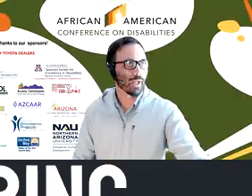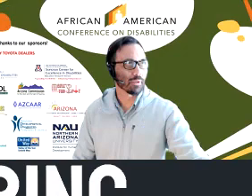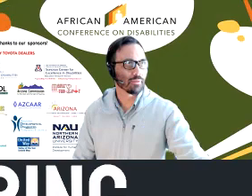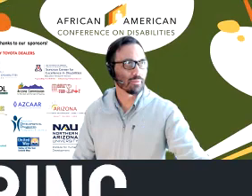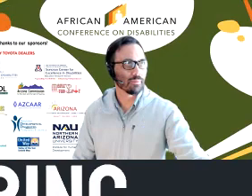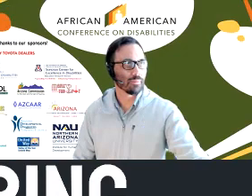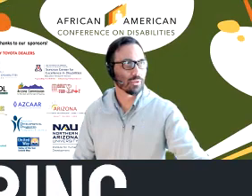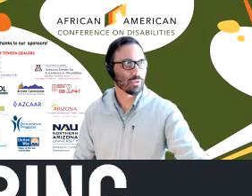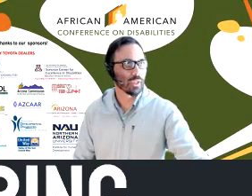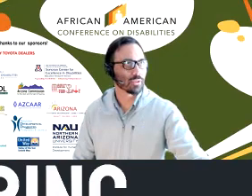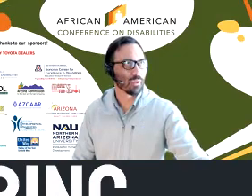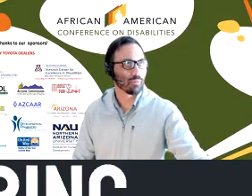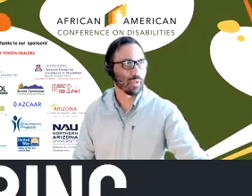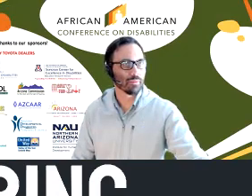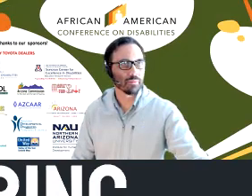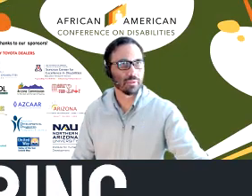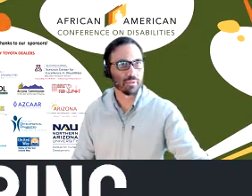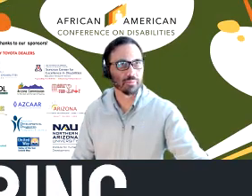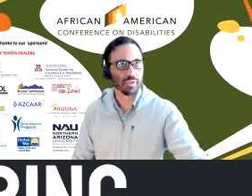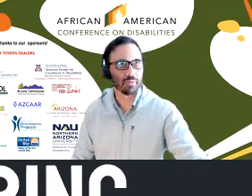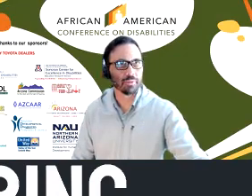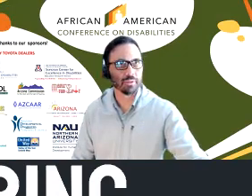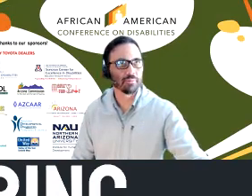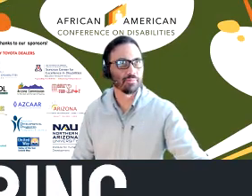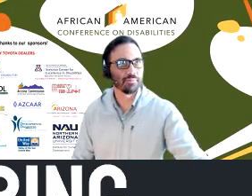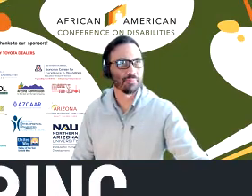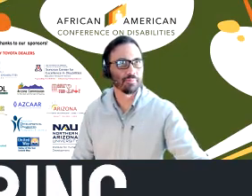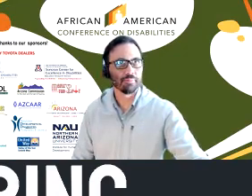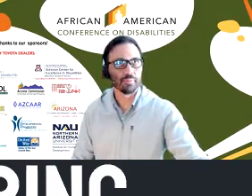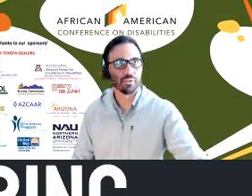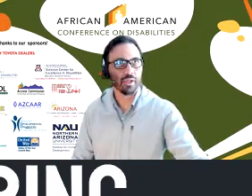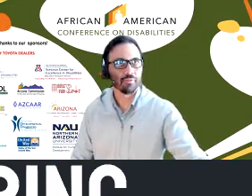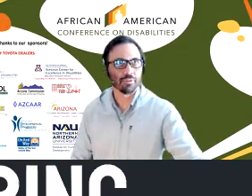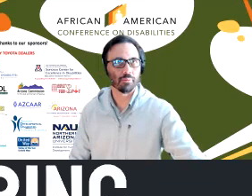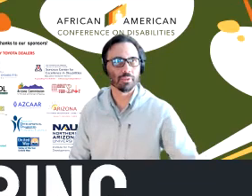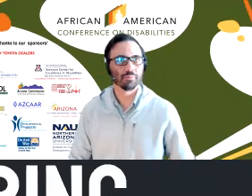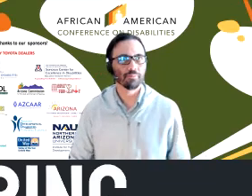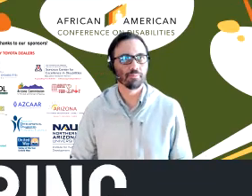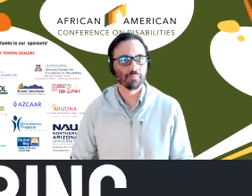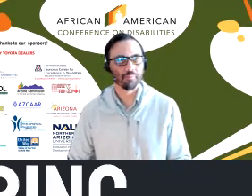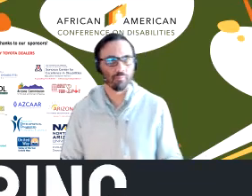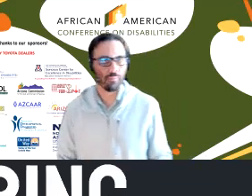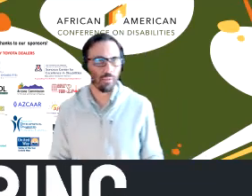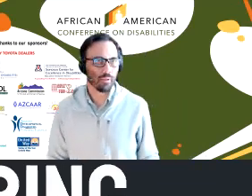So what happened Tuesday as well? Mine took some time to go live for some reason.